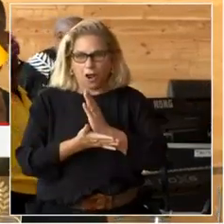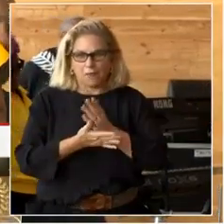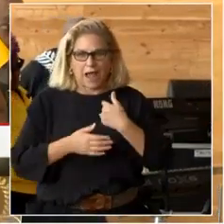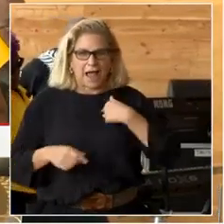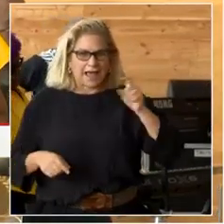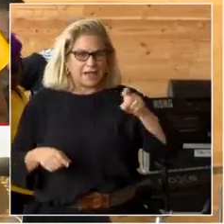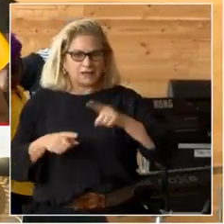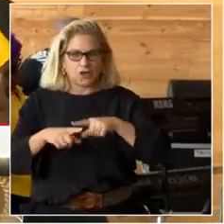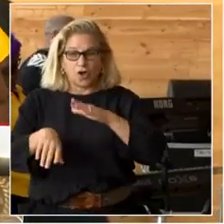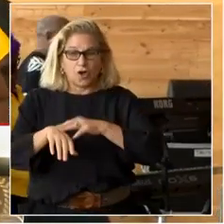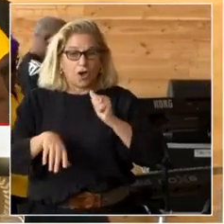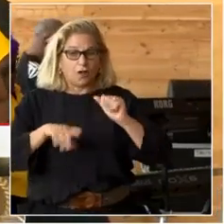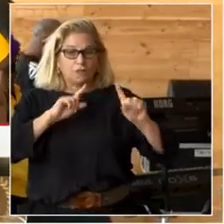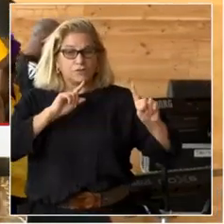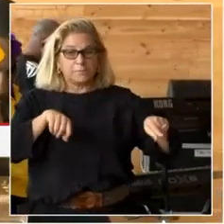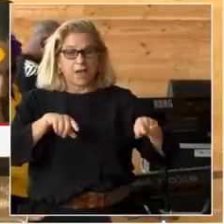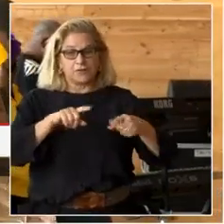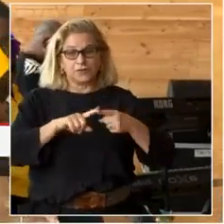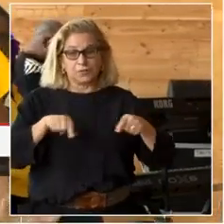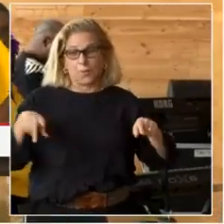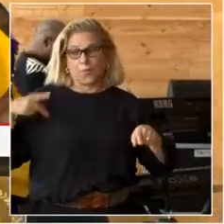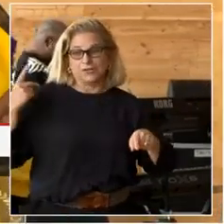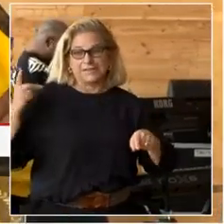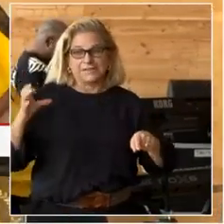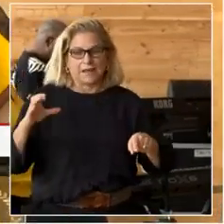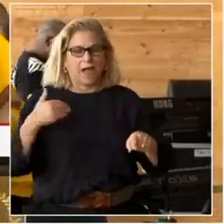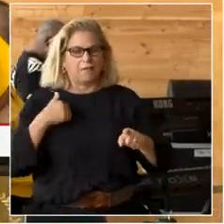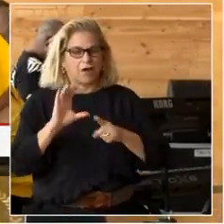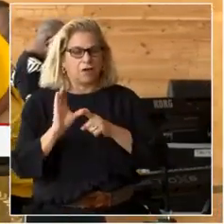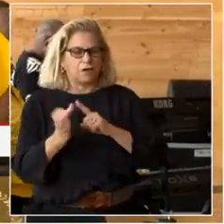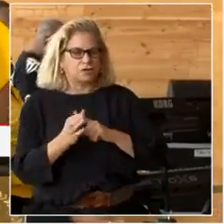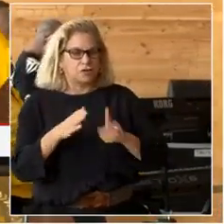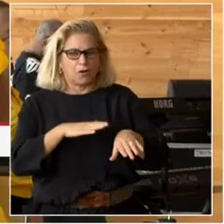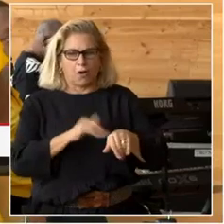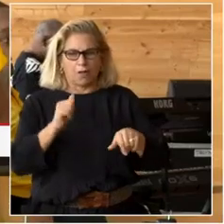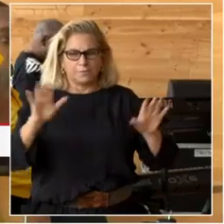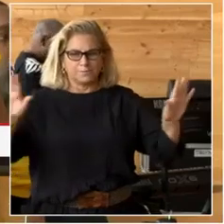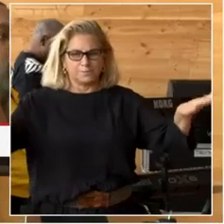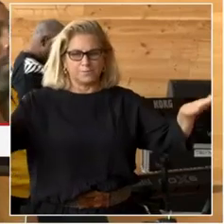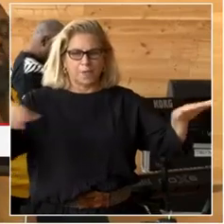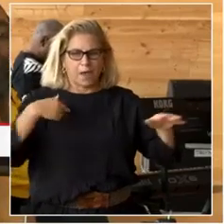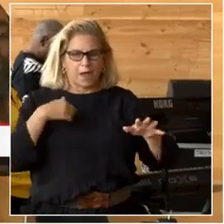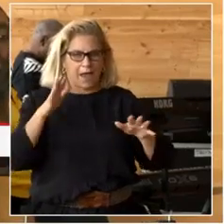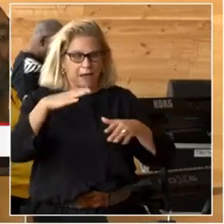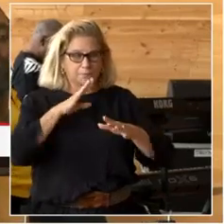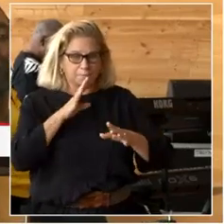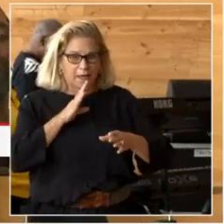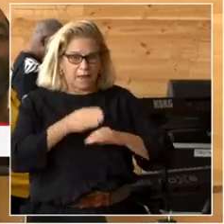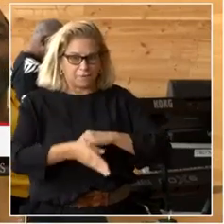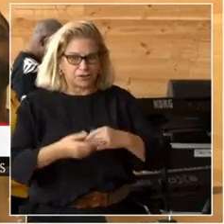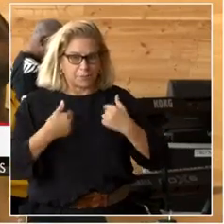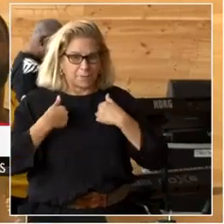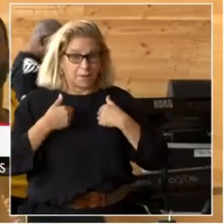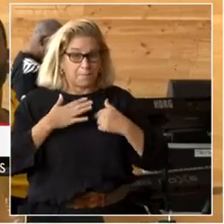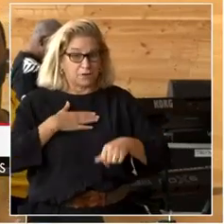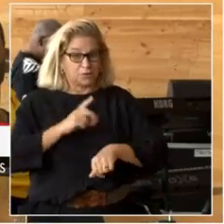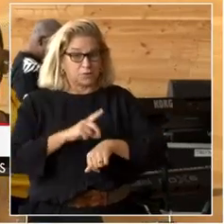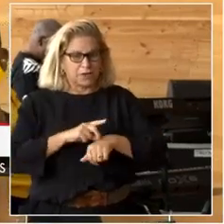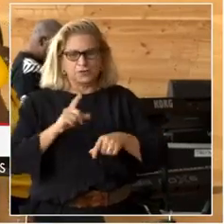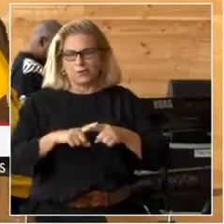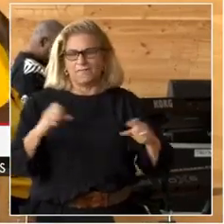response right now. This is DC, we got a little culture. Call and response, repeat after me. It is our duty to fight for our